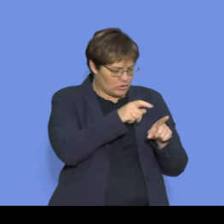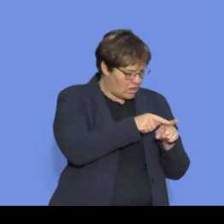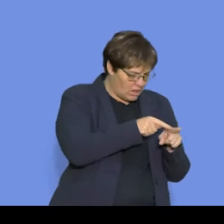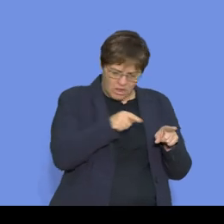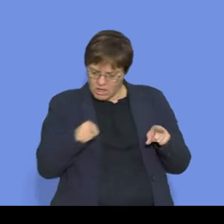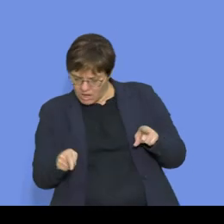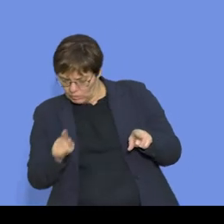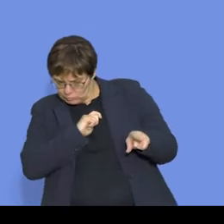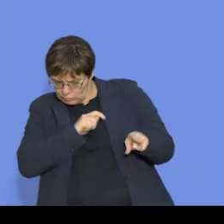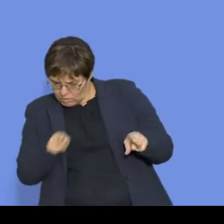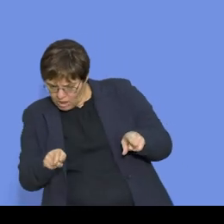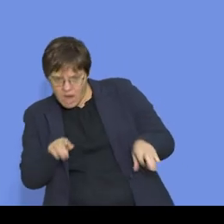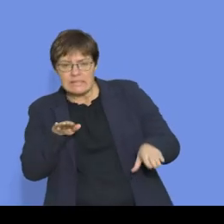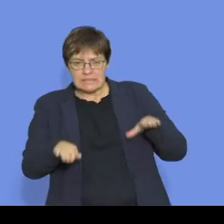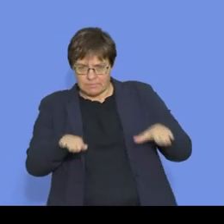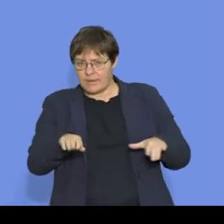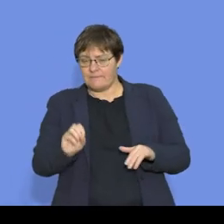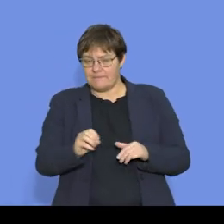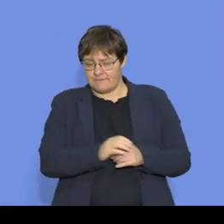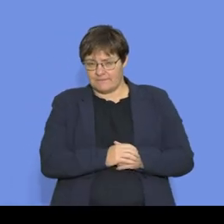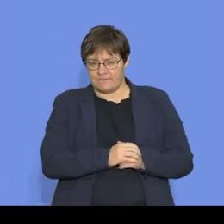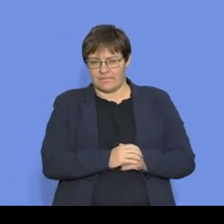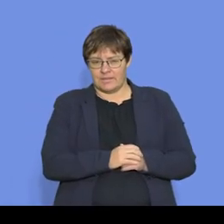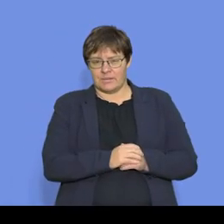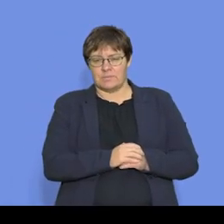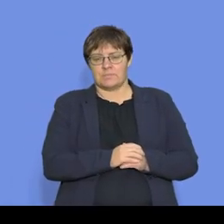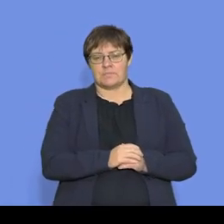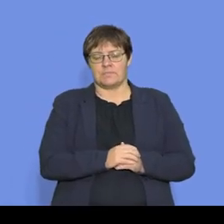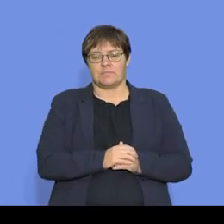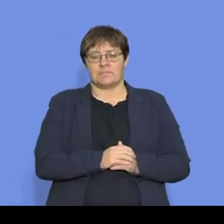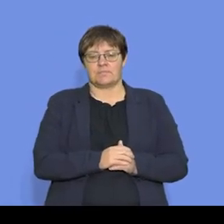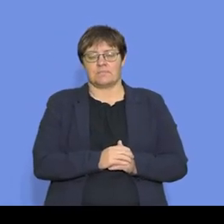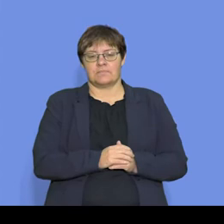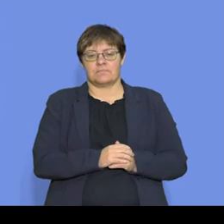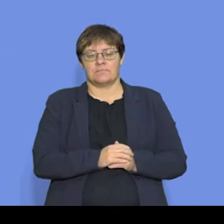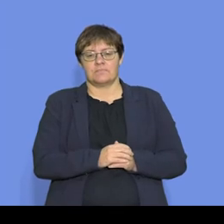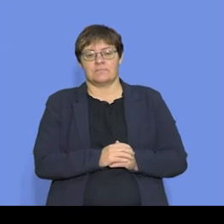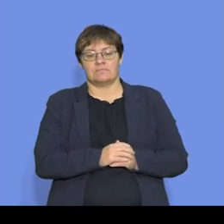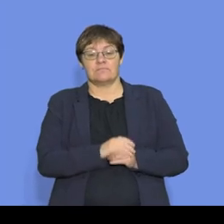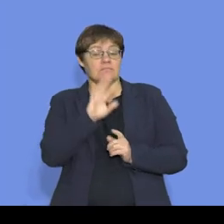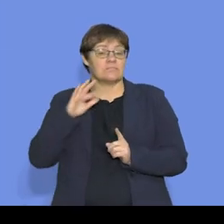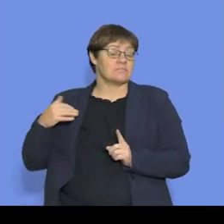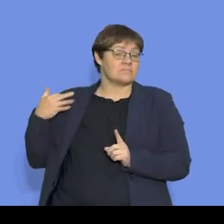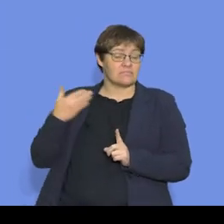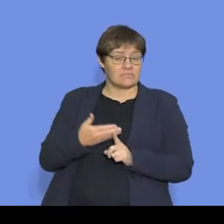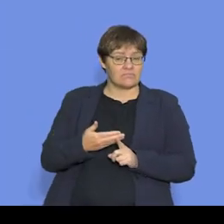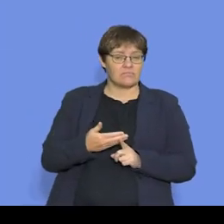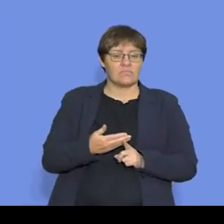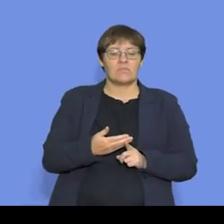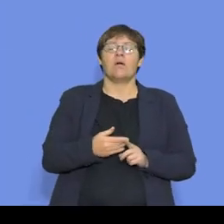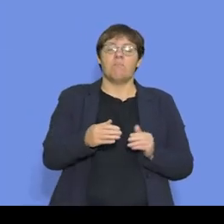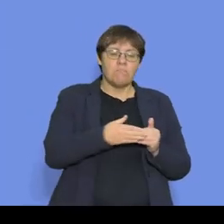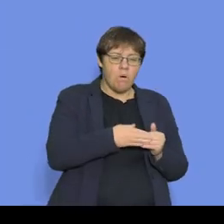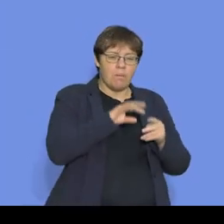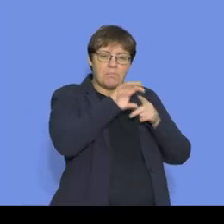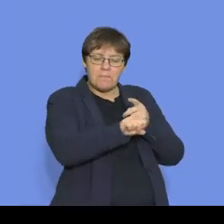it's very, very similar to what it looks like in the actual fossil. And since then, more